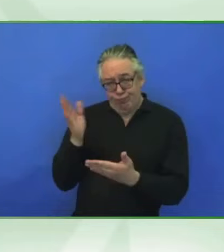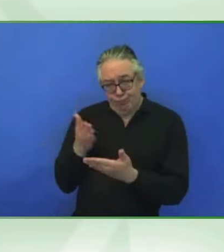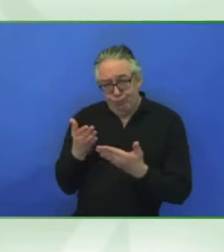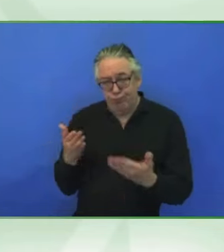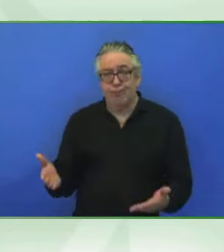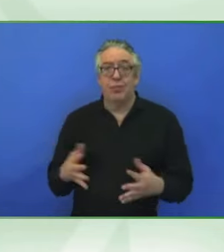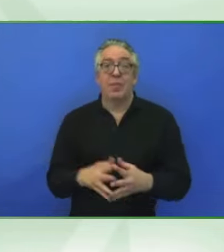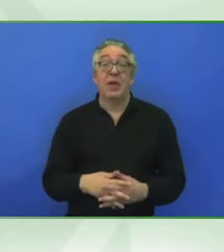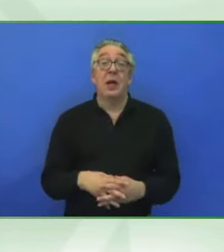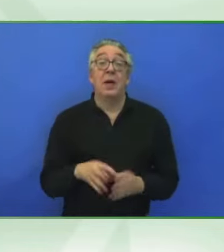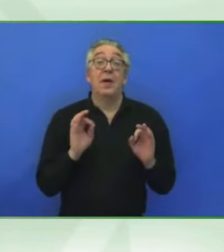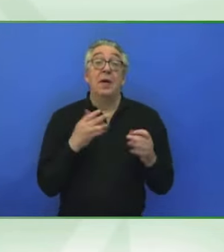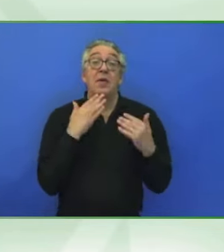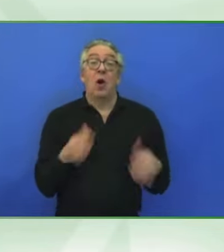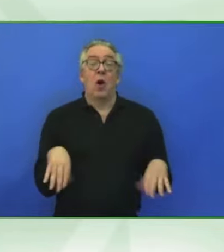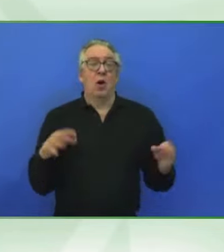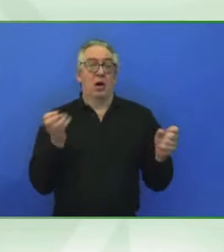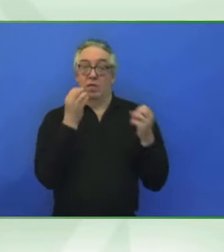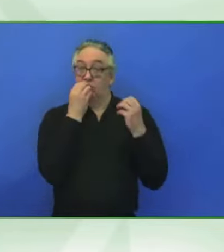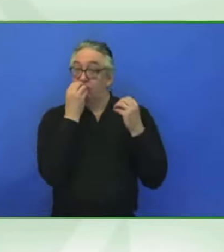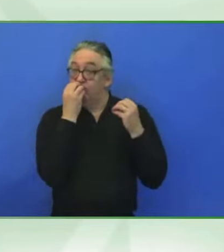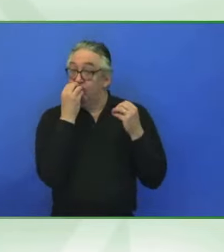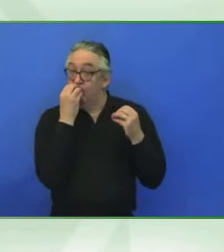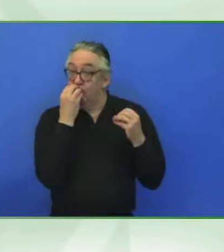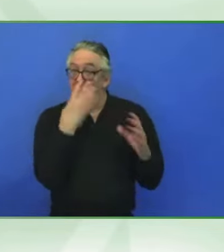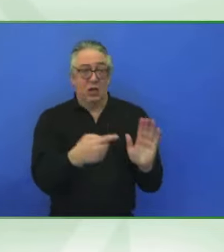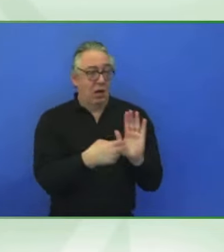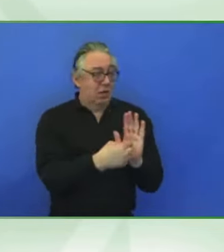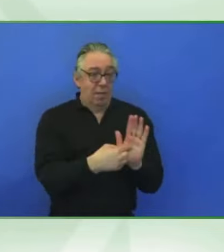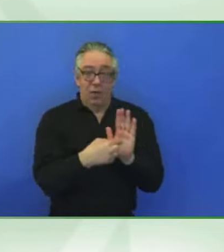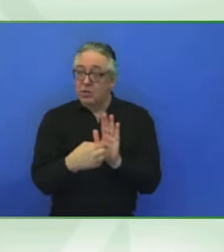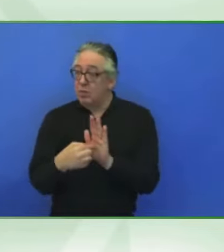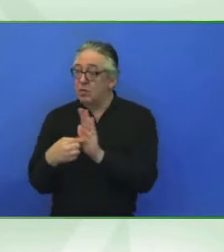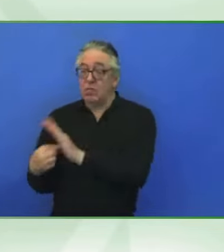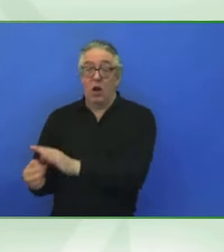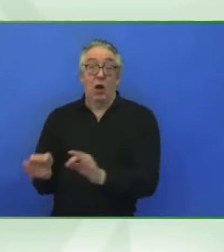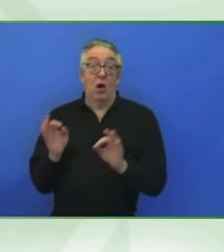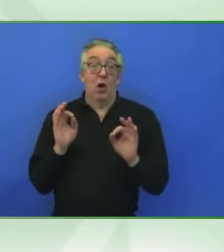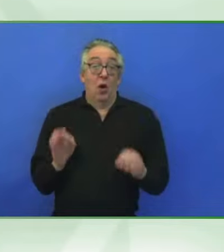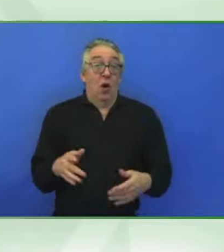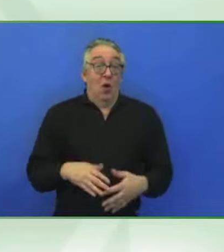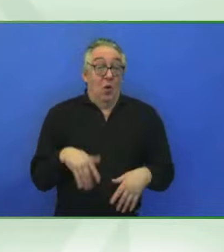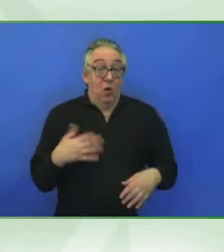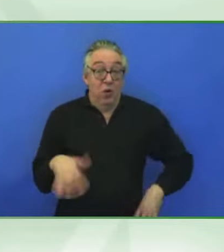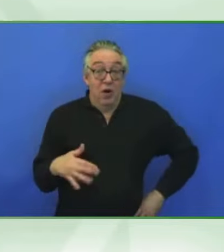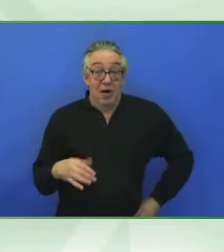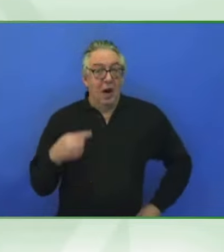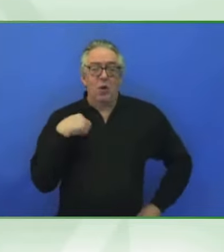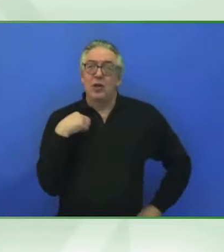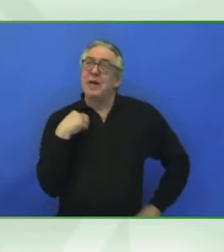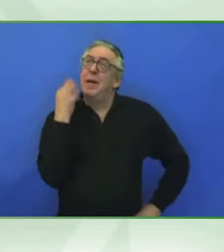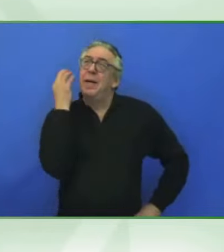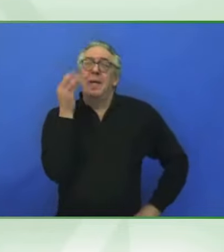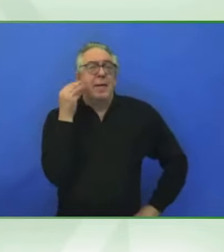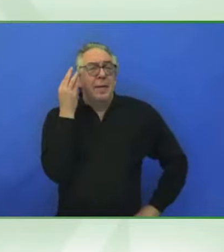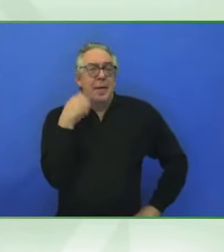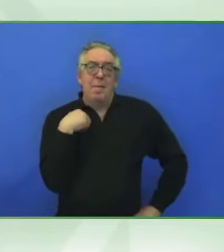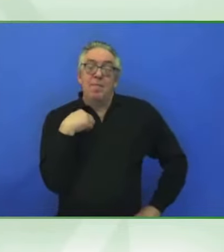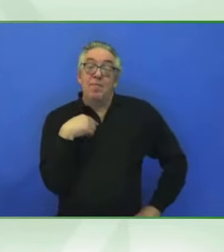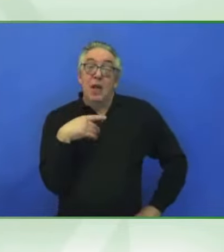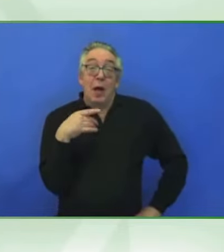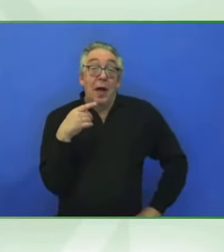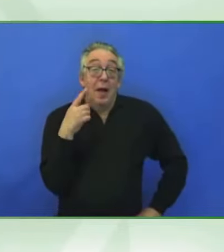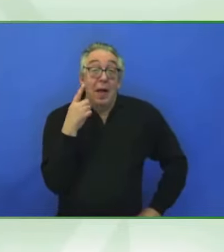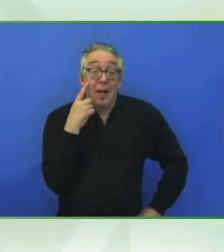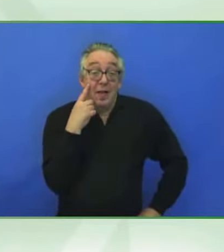Brilliant examples of getting it right. But as I listen, I'm thinking we should be in a world where to be inaccessible